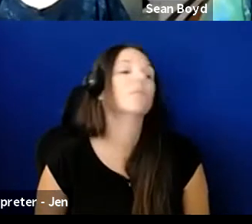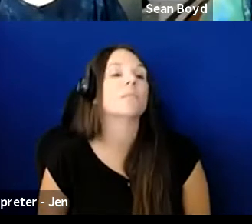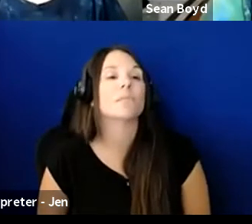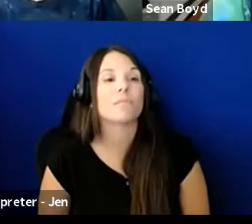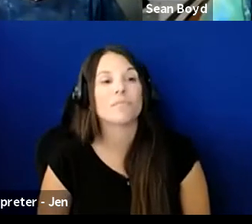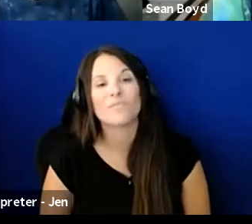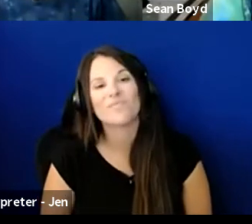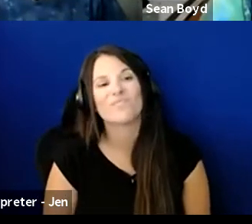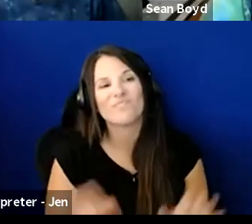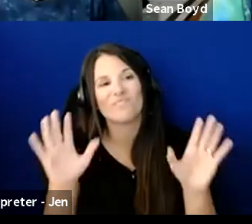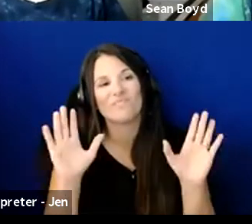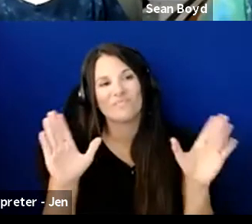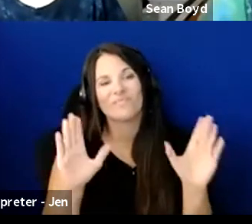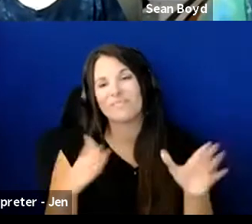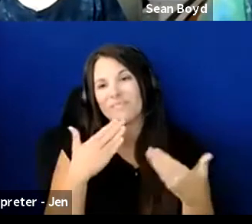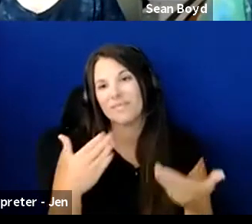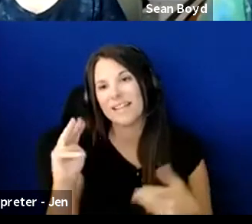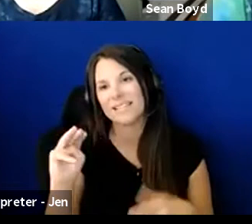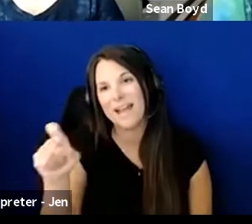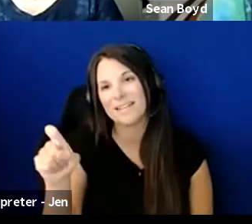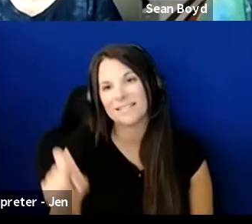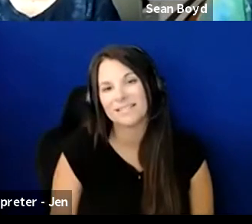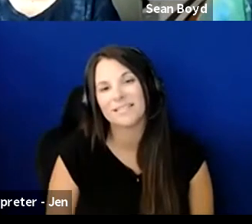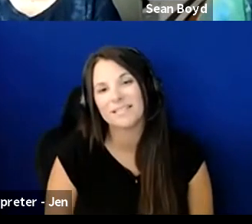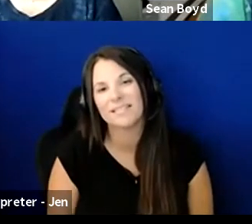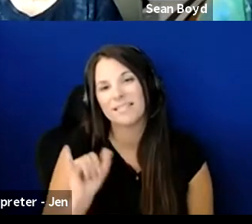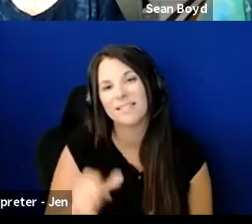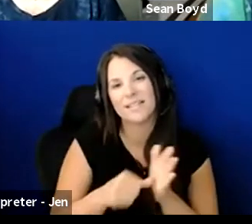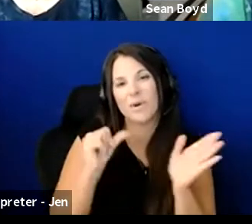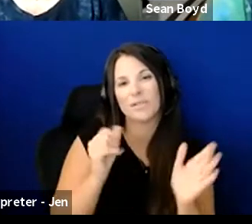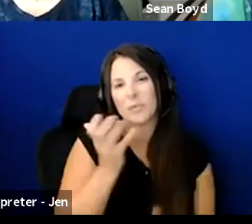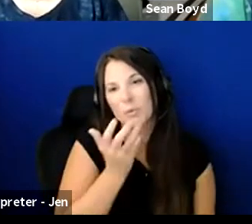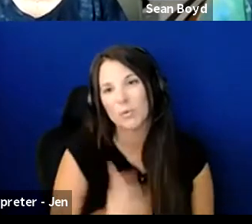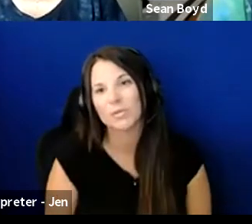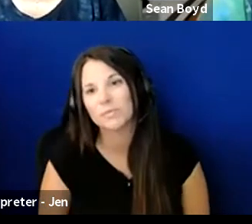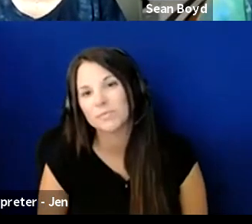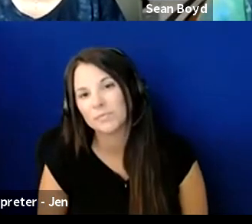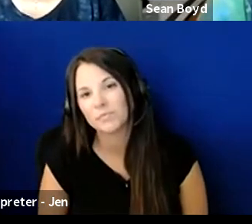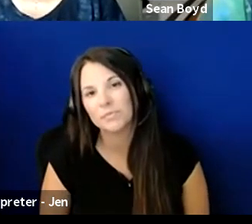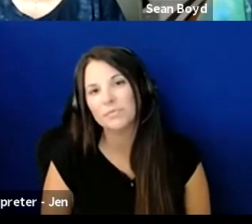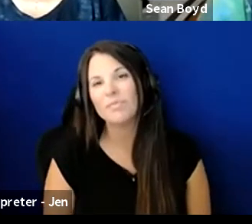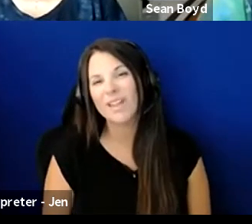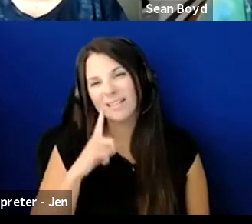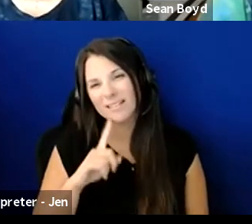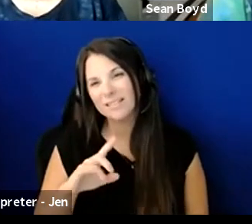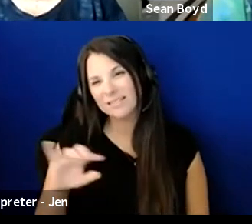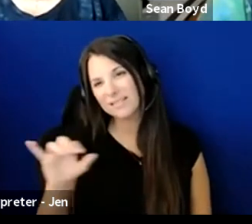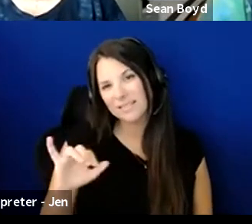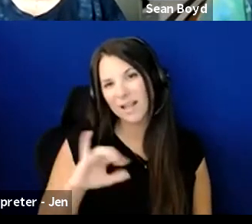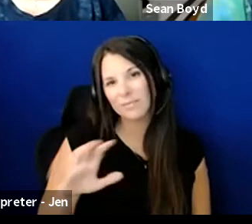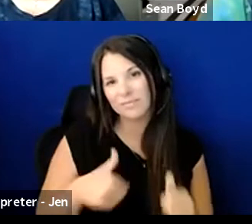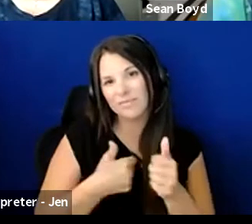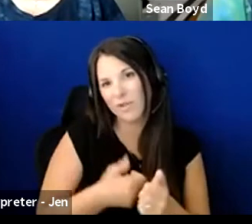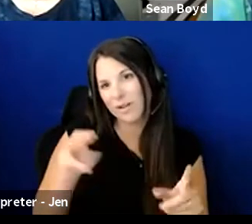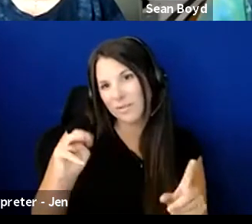Awesome. Thank you, Max. That's impressive. I think kind of fitting what Max said, the best thing